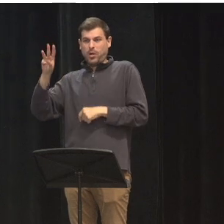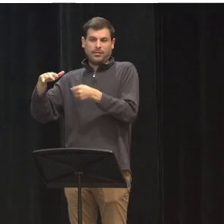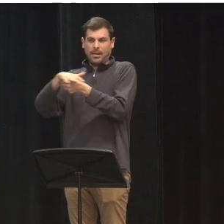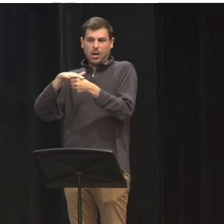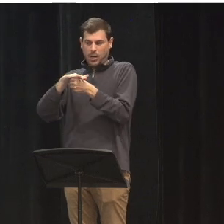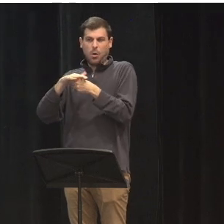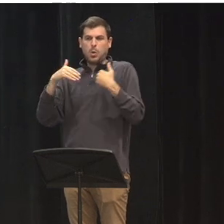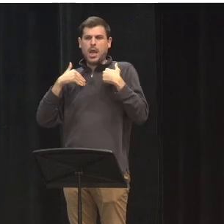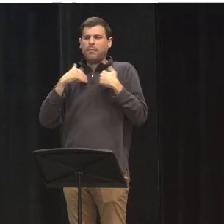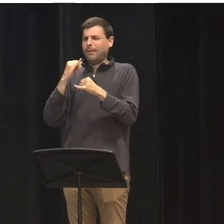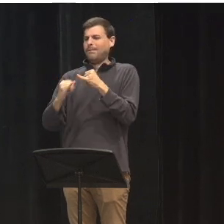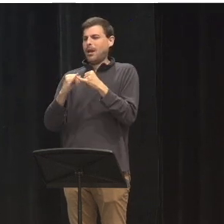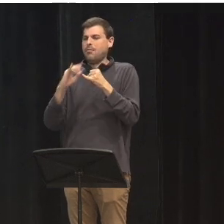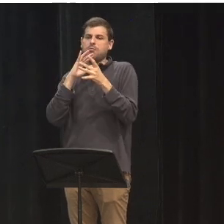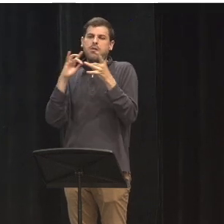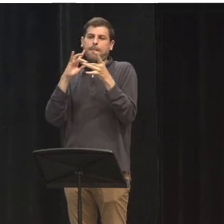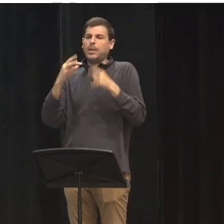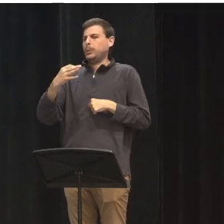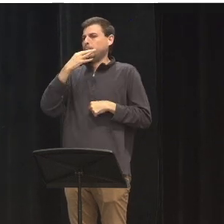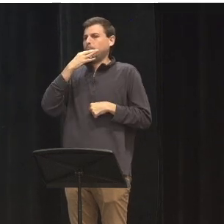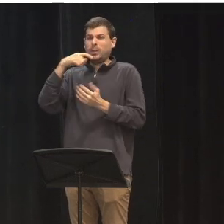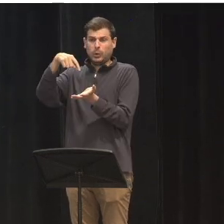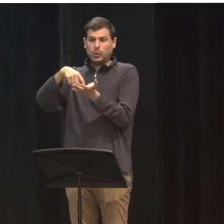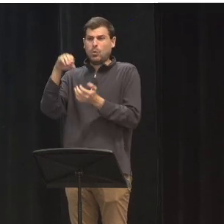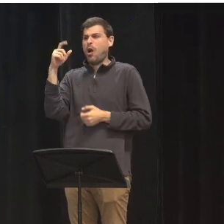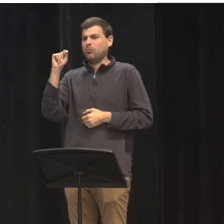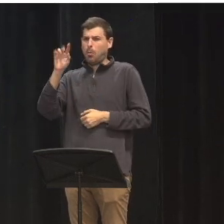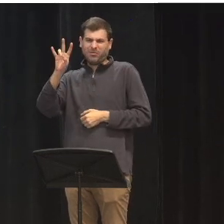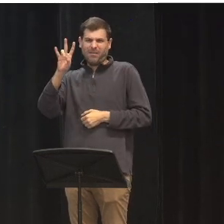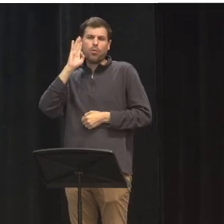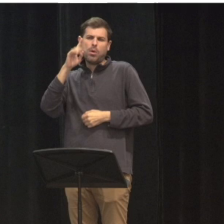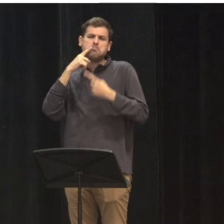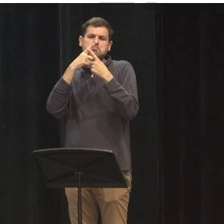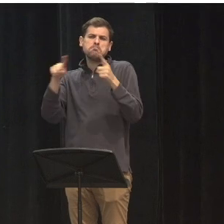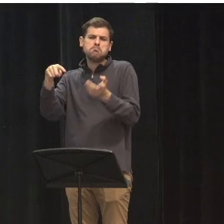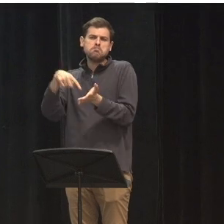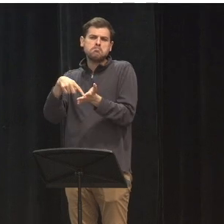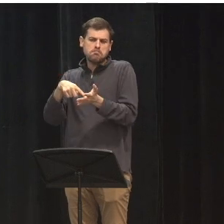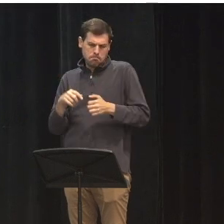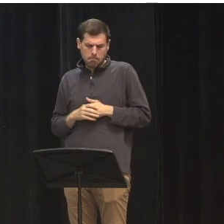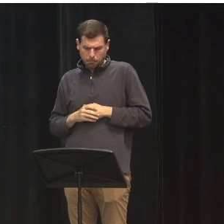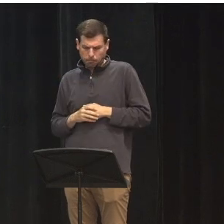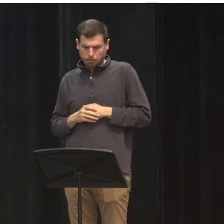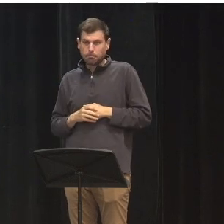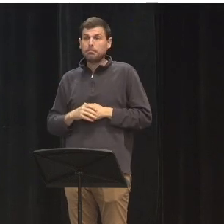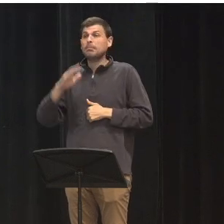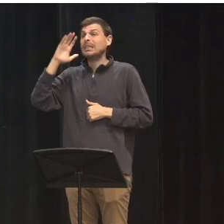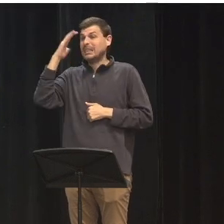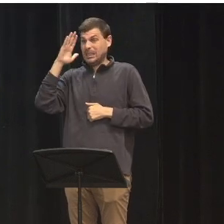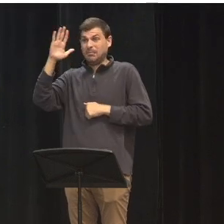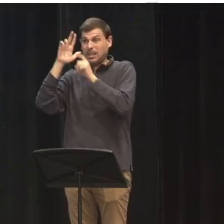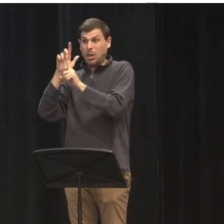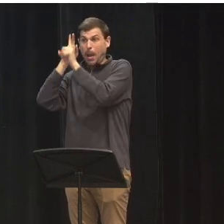issue our final comments on the document by the deadline on October 7th. CB1 is aligned with the principal objectives